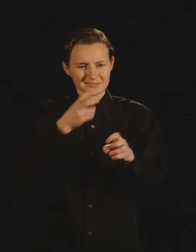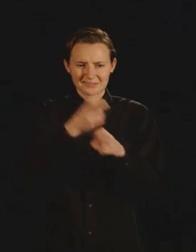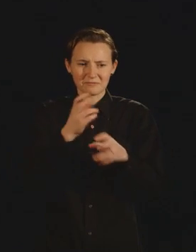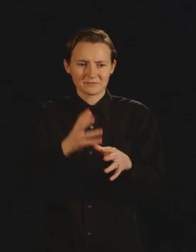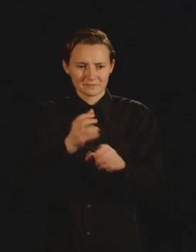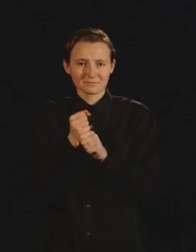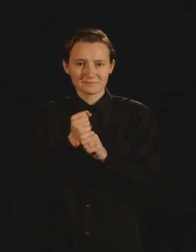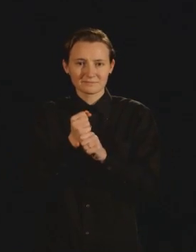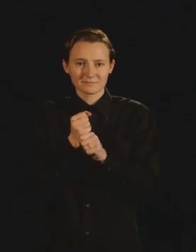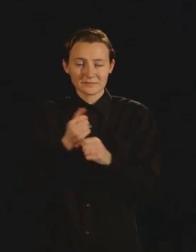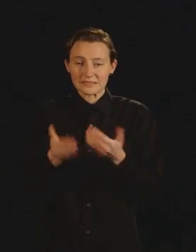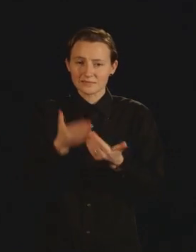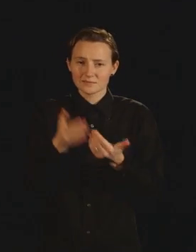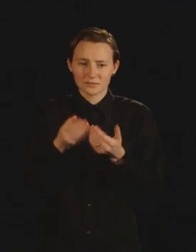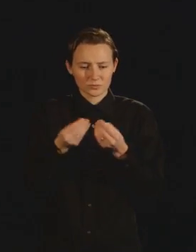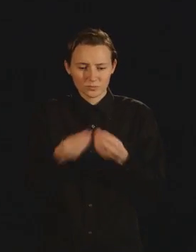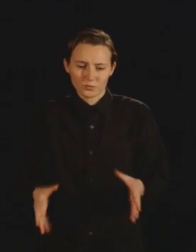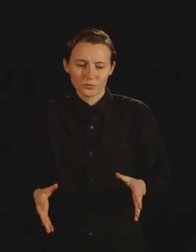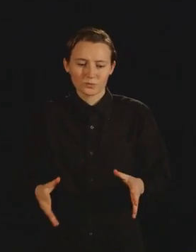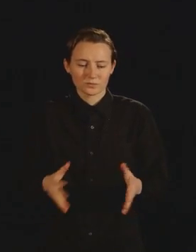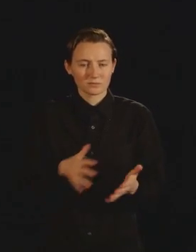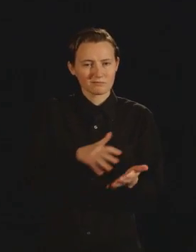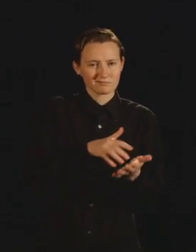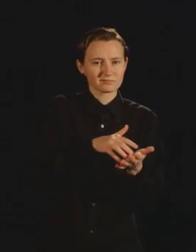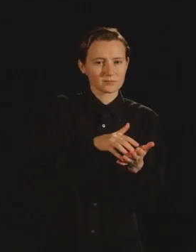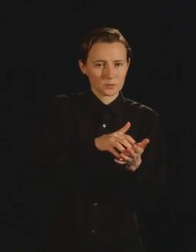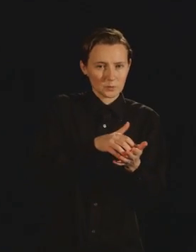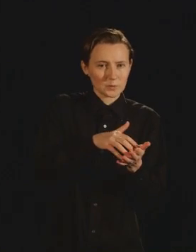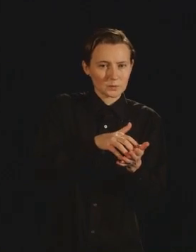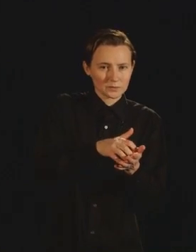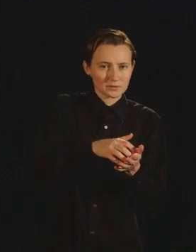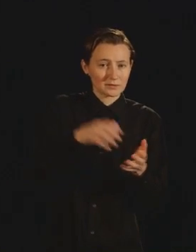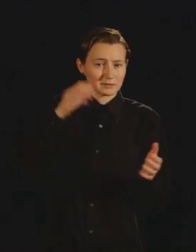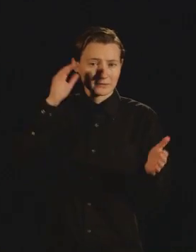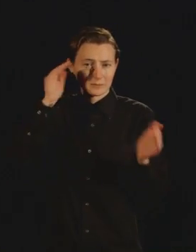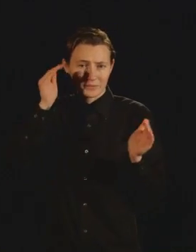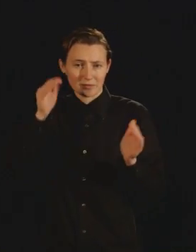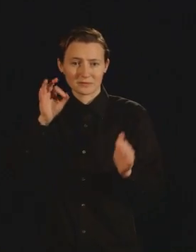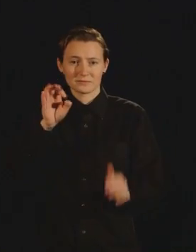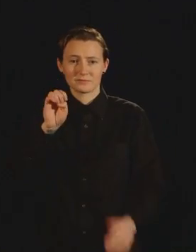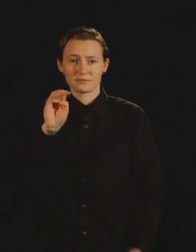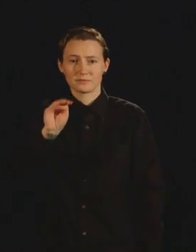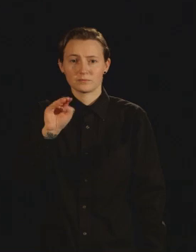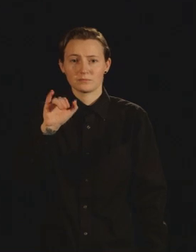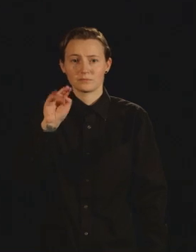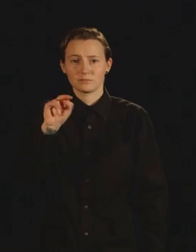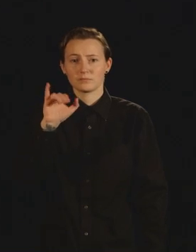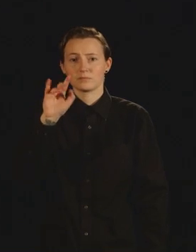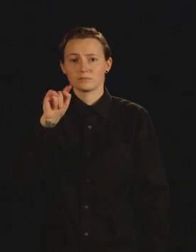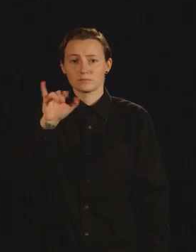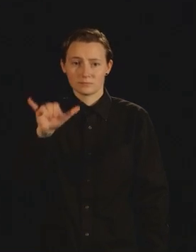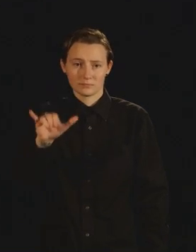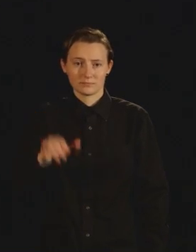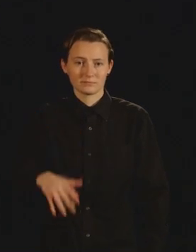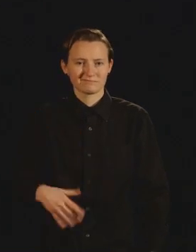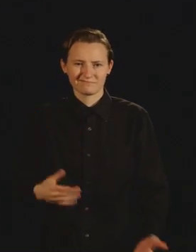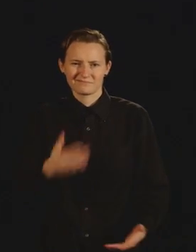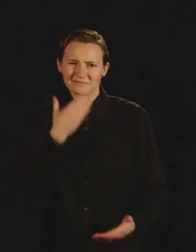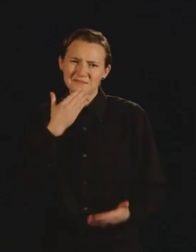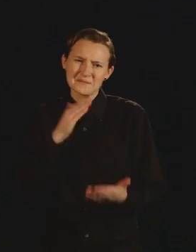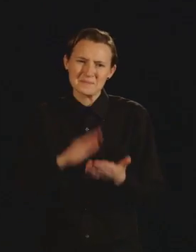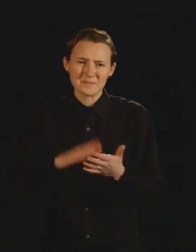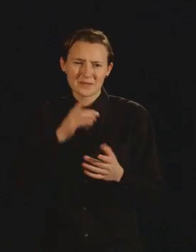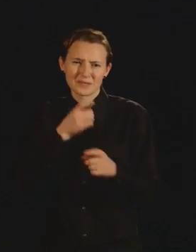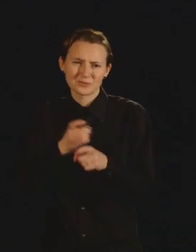that masculinity is more precarious than femininity. Just think about all the bad jokes and expressions out there